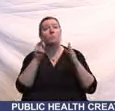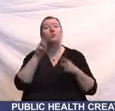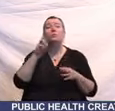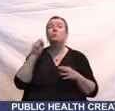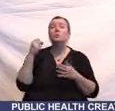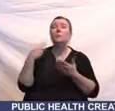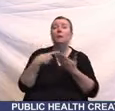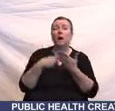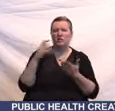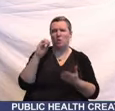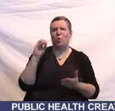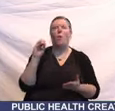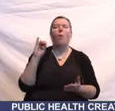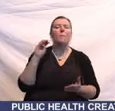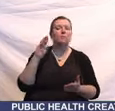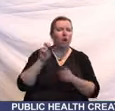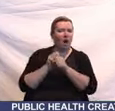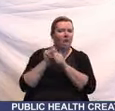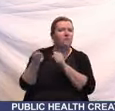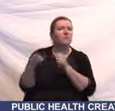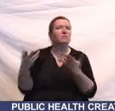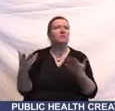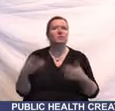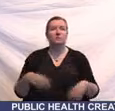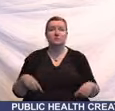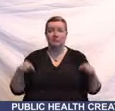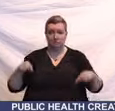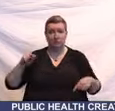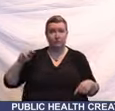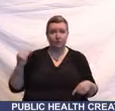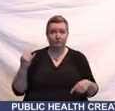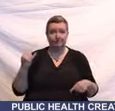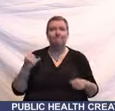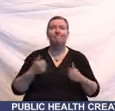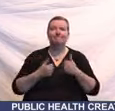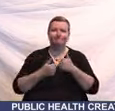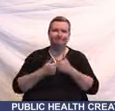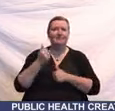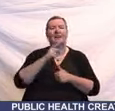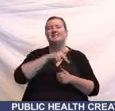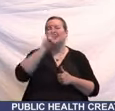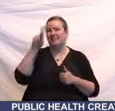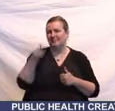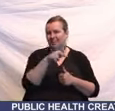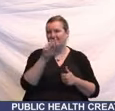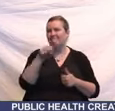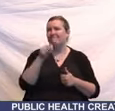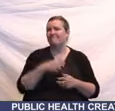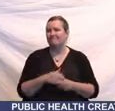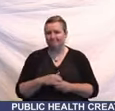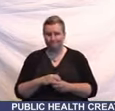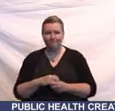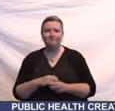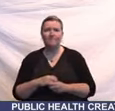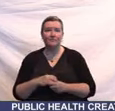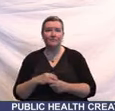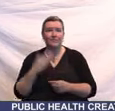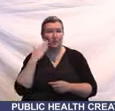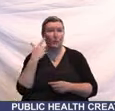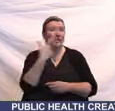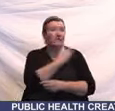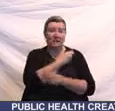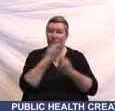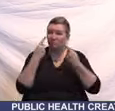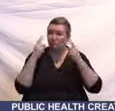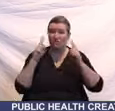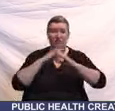dealing overwhelmingly with Delta in New Jersey. We know the vaccines work. Today, we're also releasing the